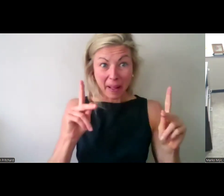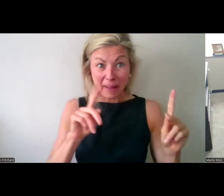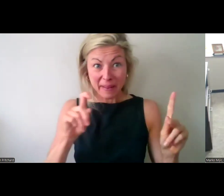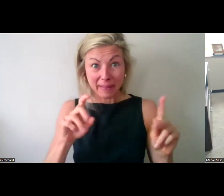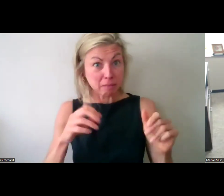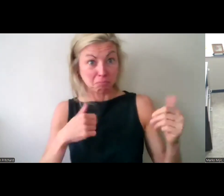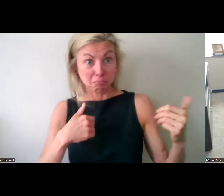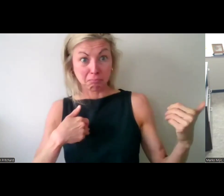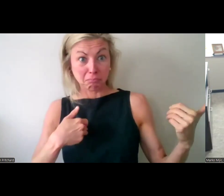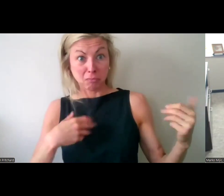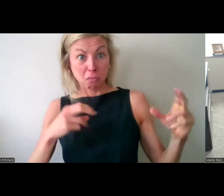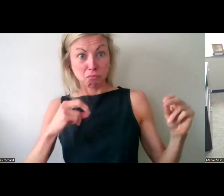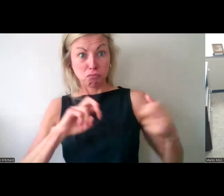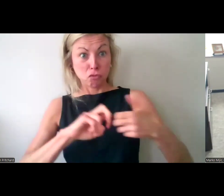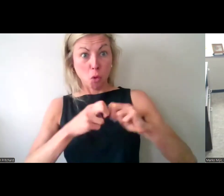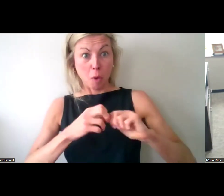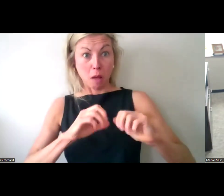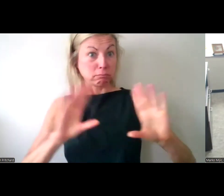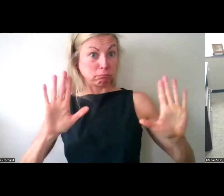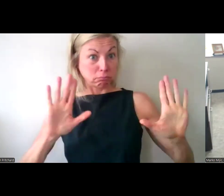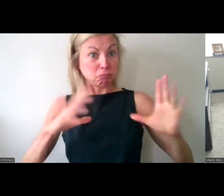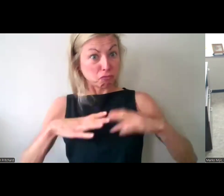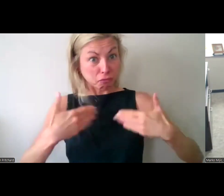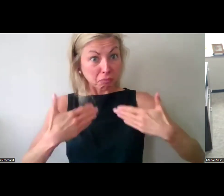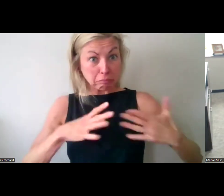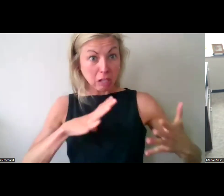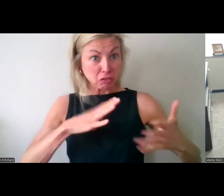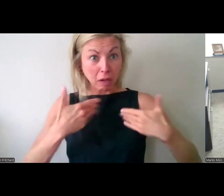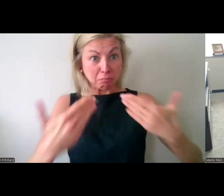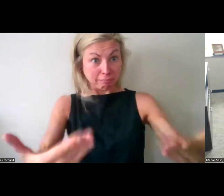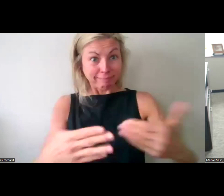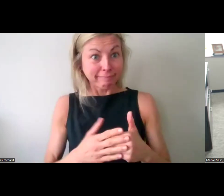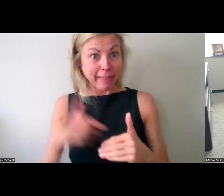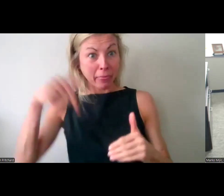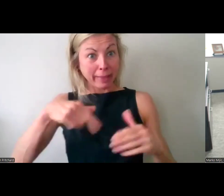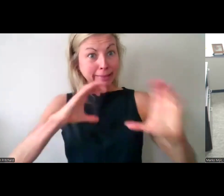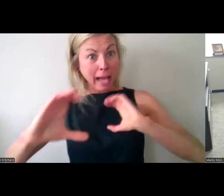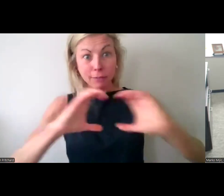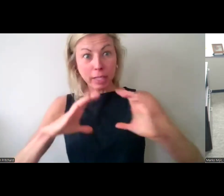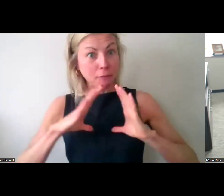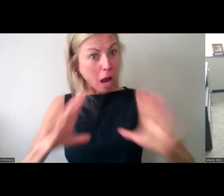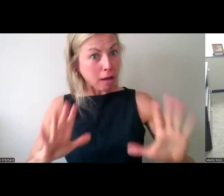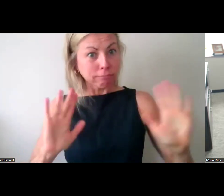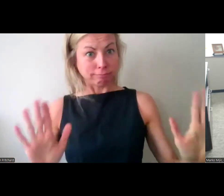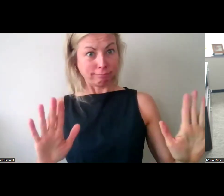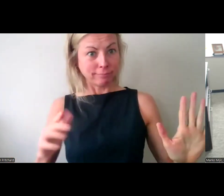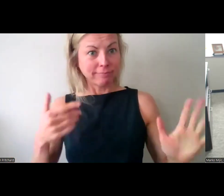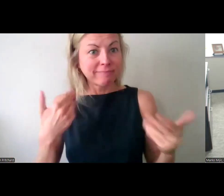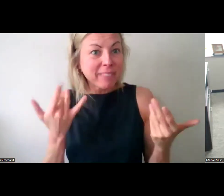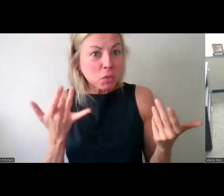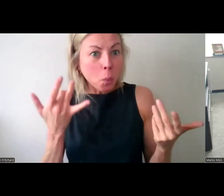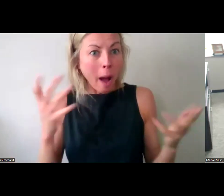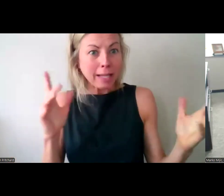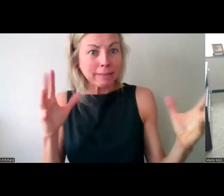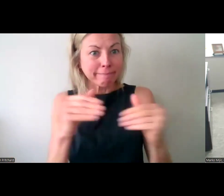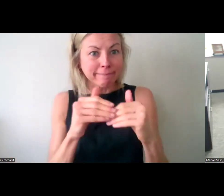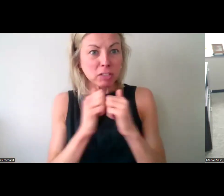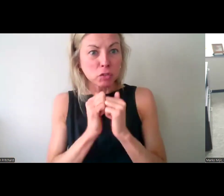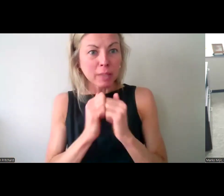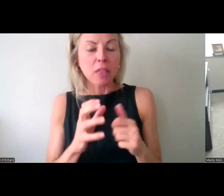I have no objection to that. Please. It's a conversation. That's what we strive for. Well, I